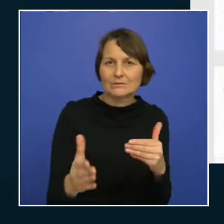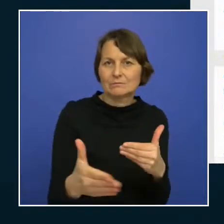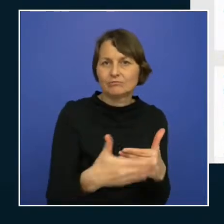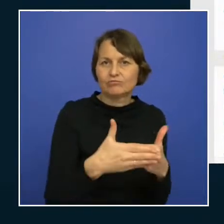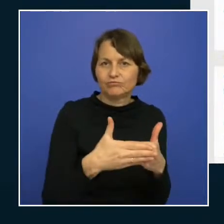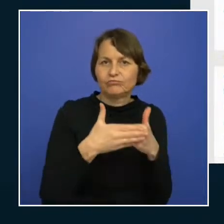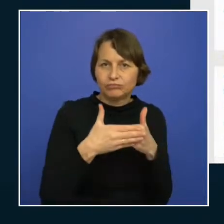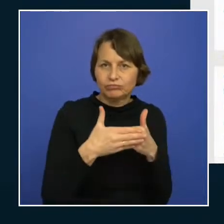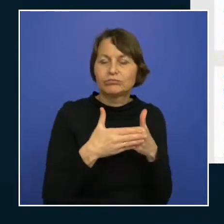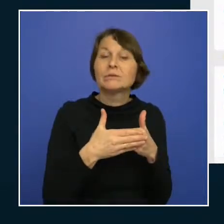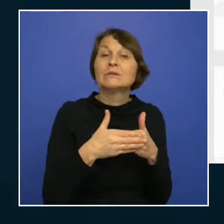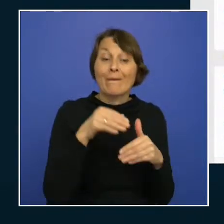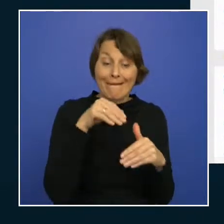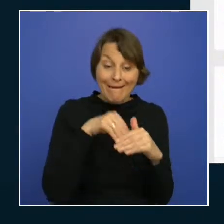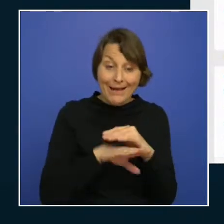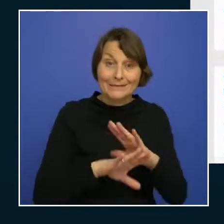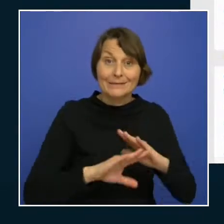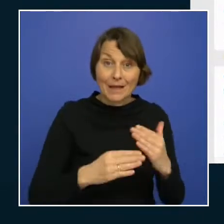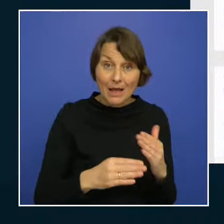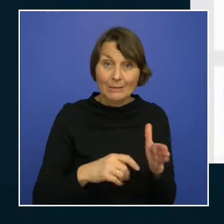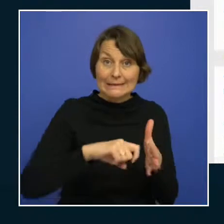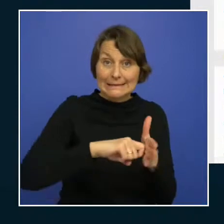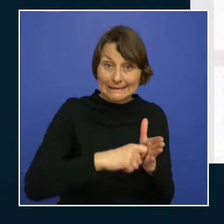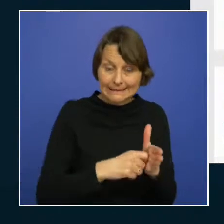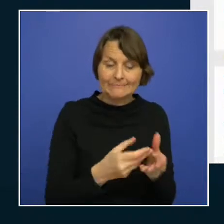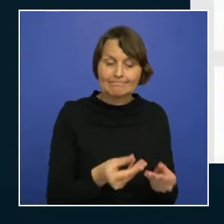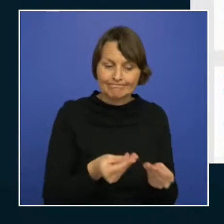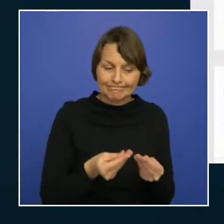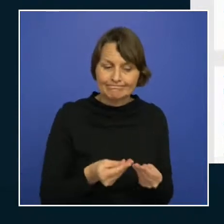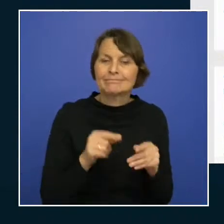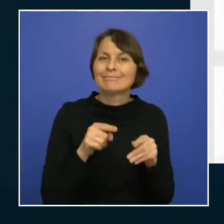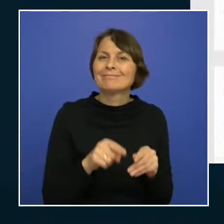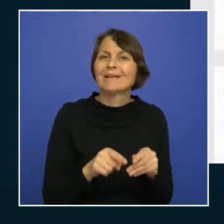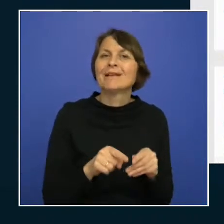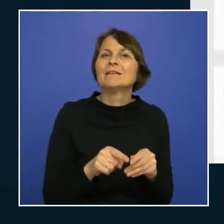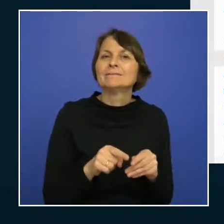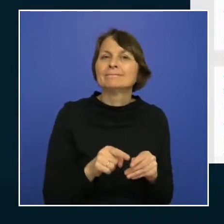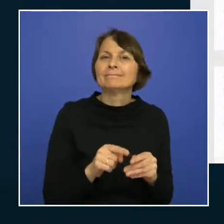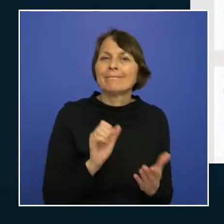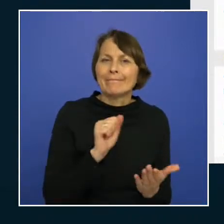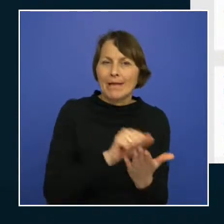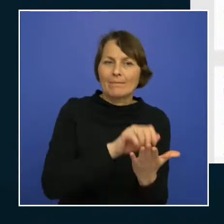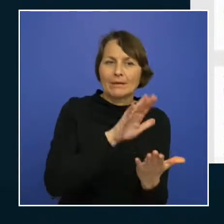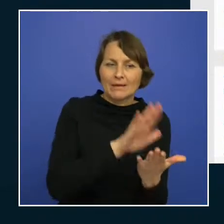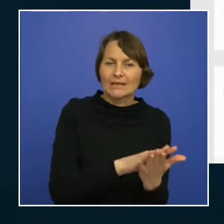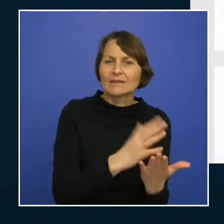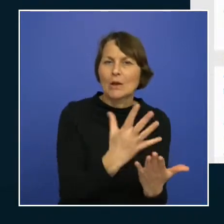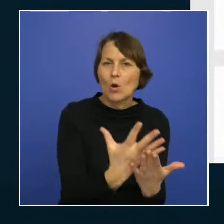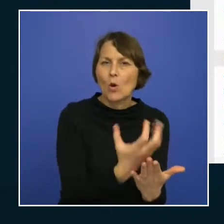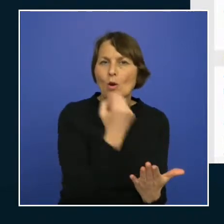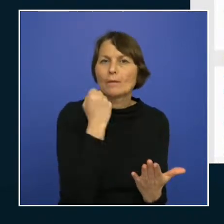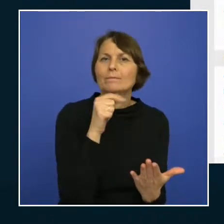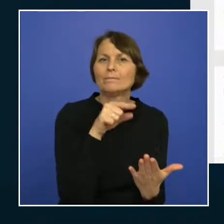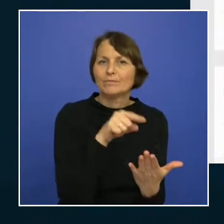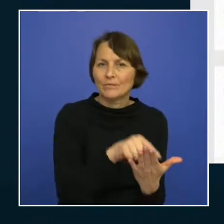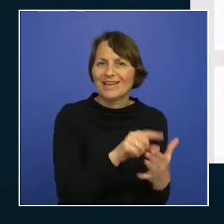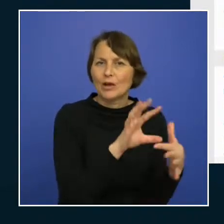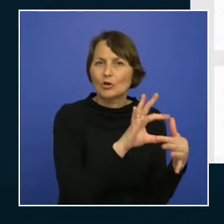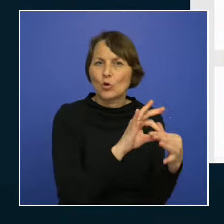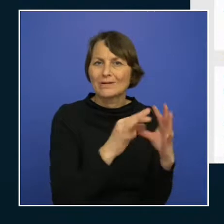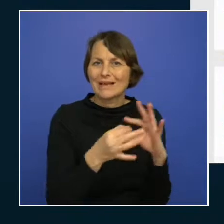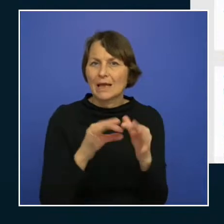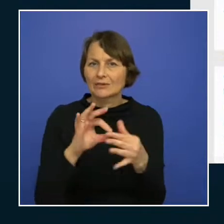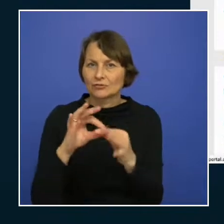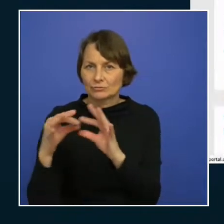this ID that gives this application permissions to retrieve the connection string from the key